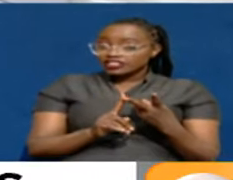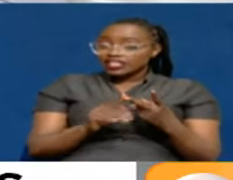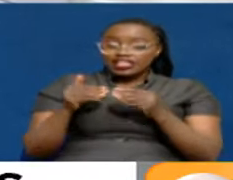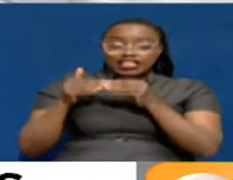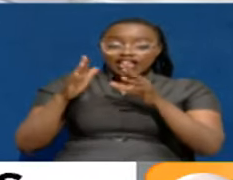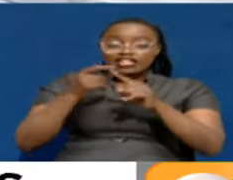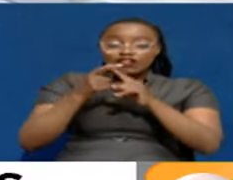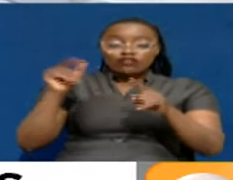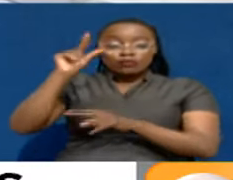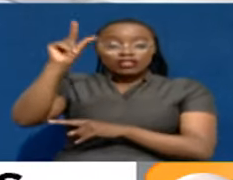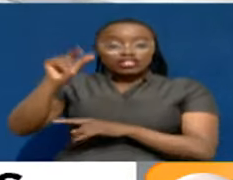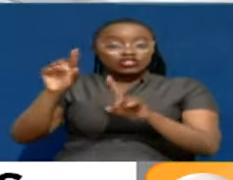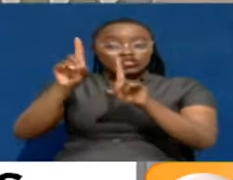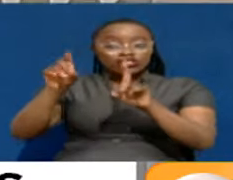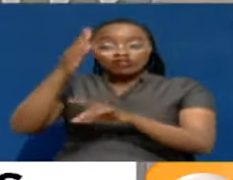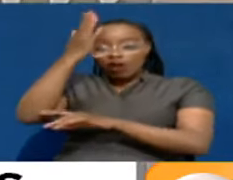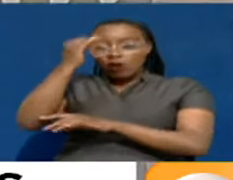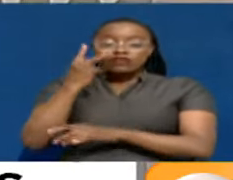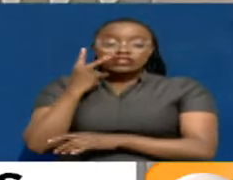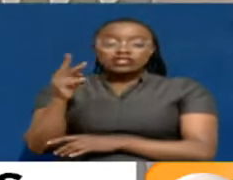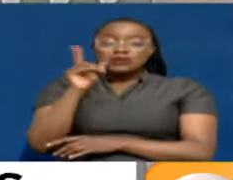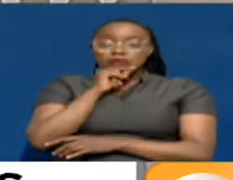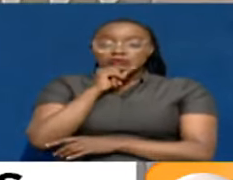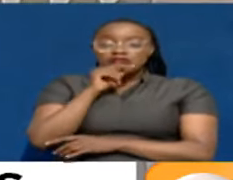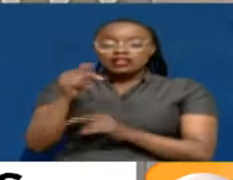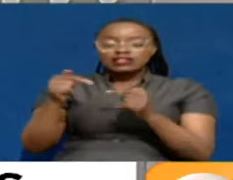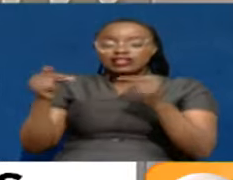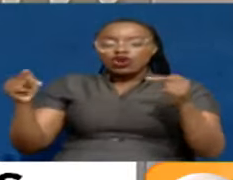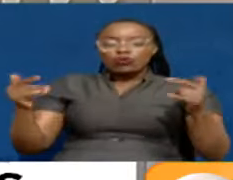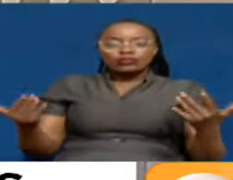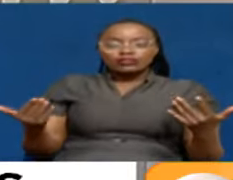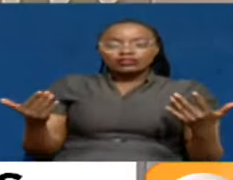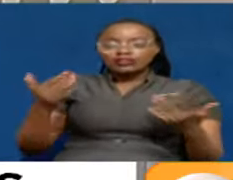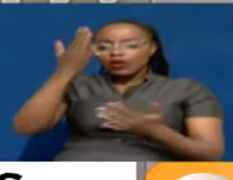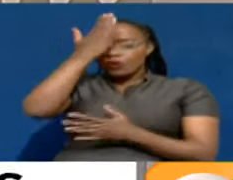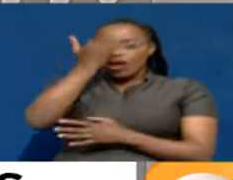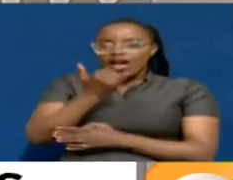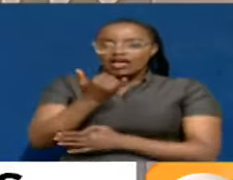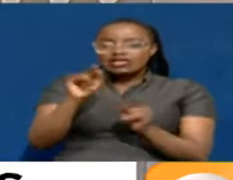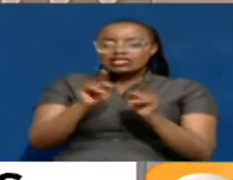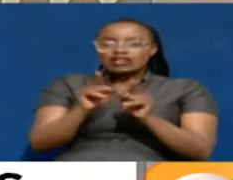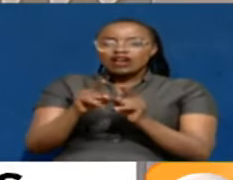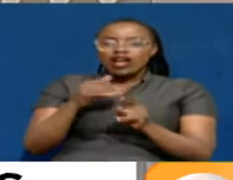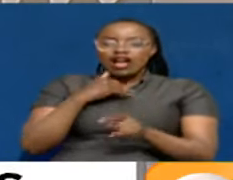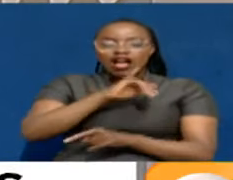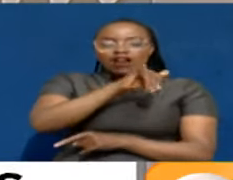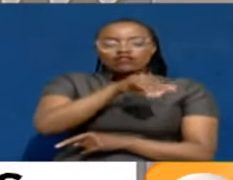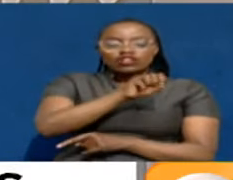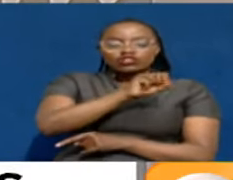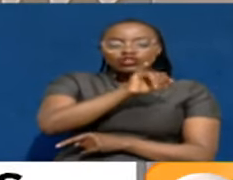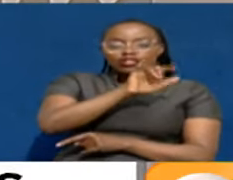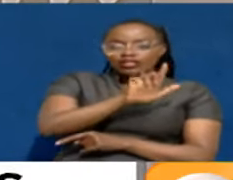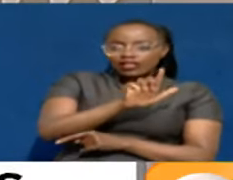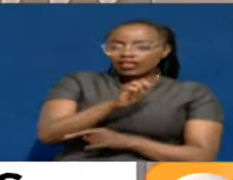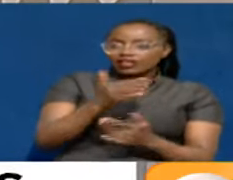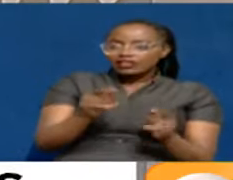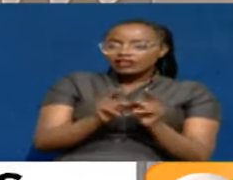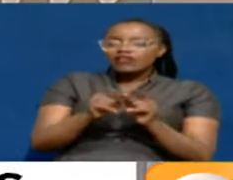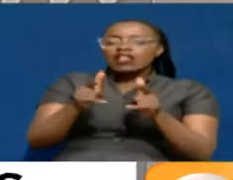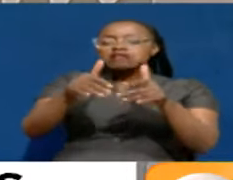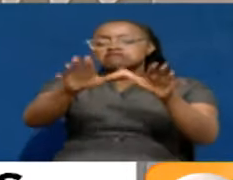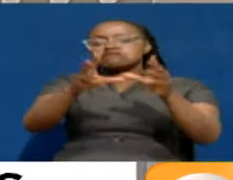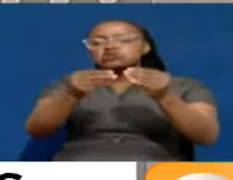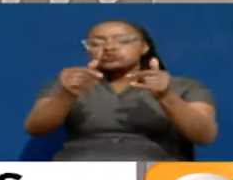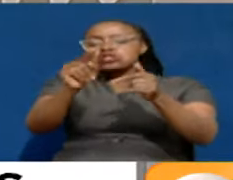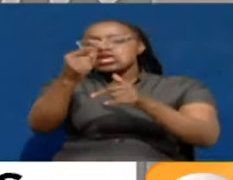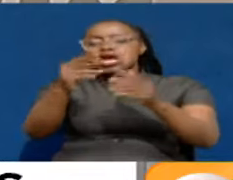the leaders from the region? Because it seems like it is the other way around. So as long as there's jostling, you know, it's sort of let them sort out